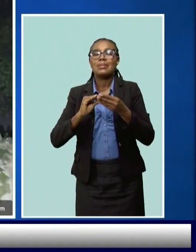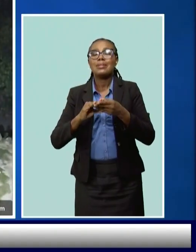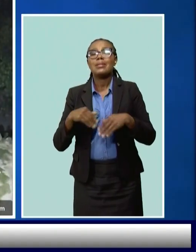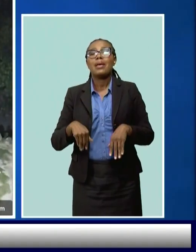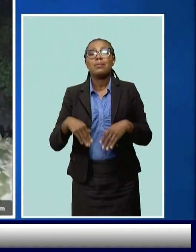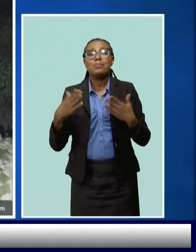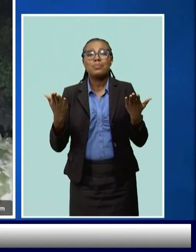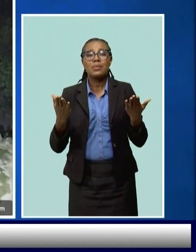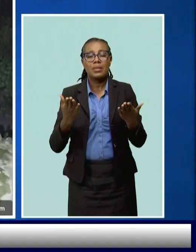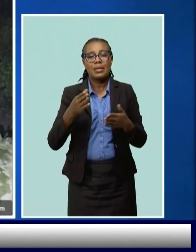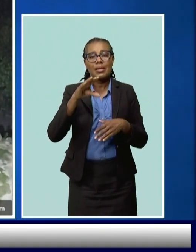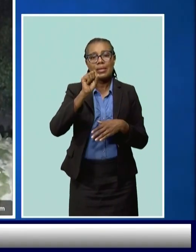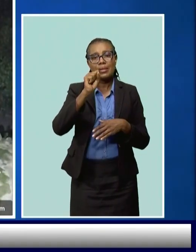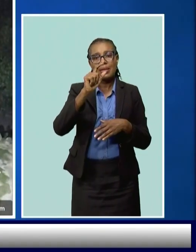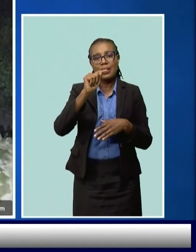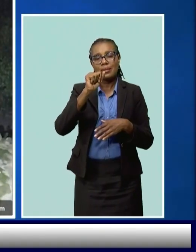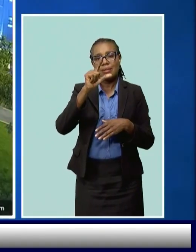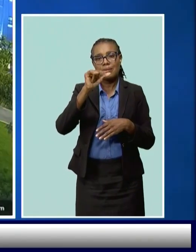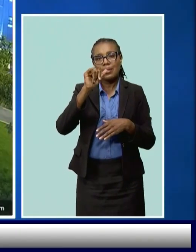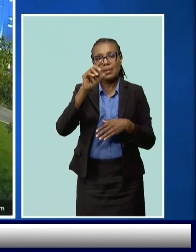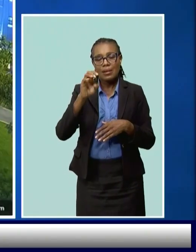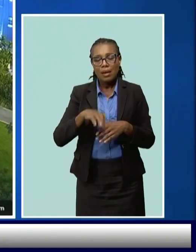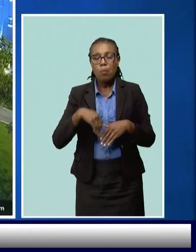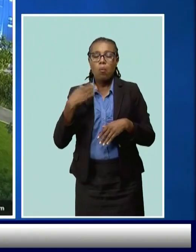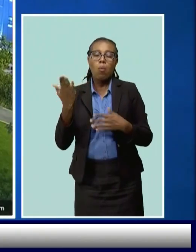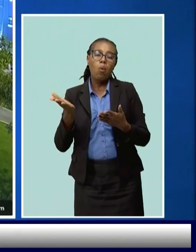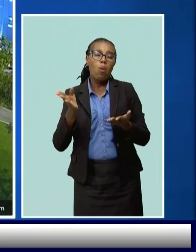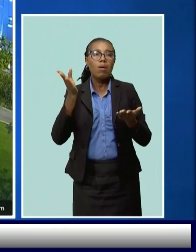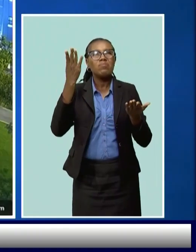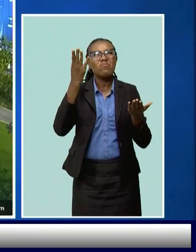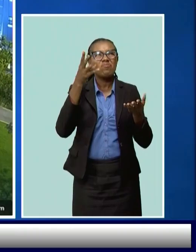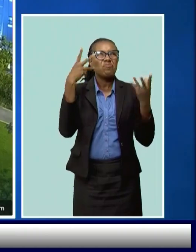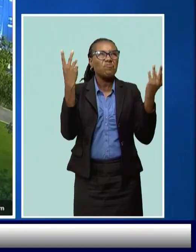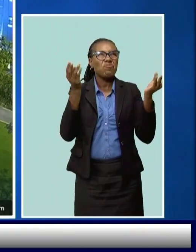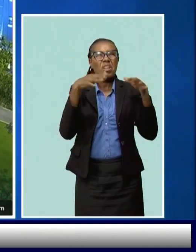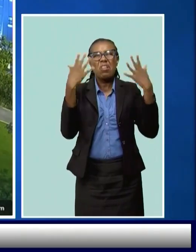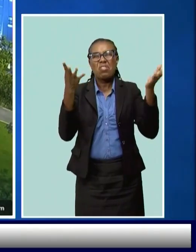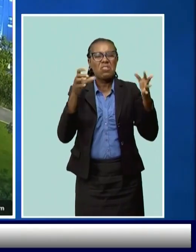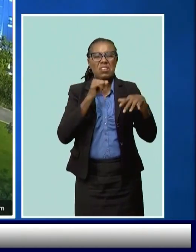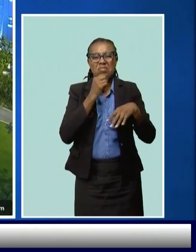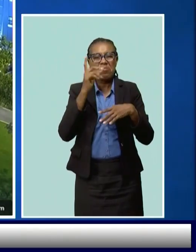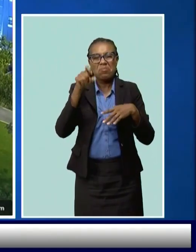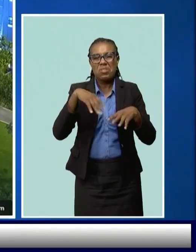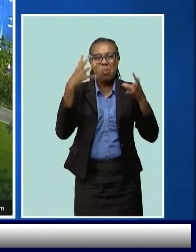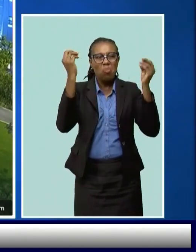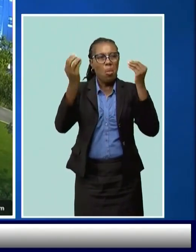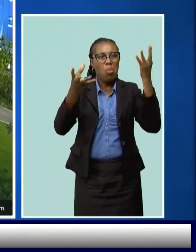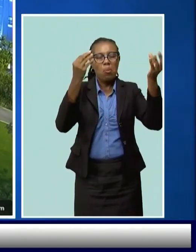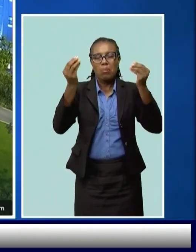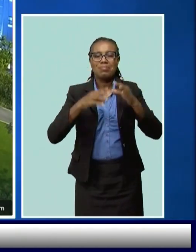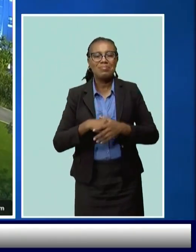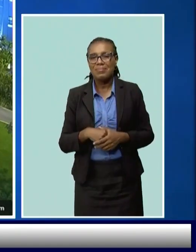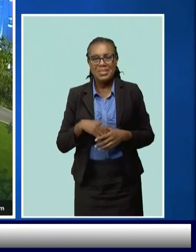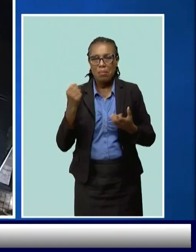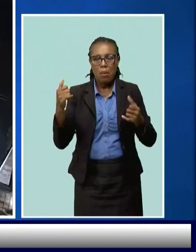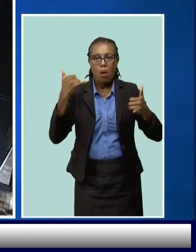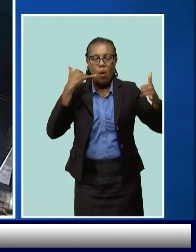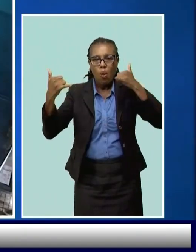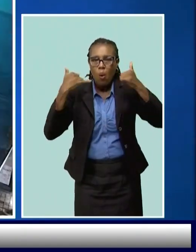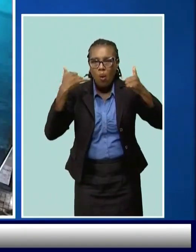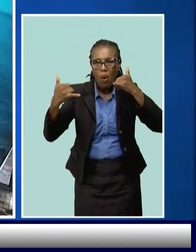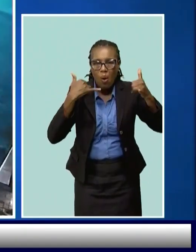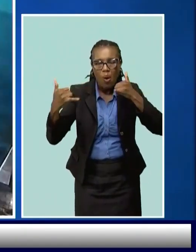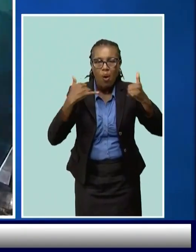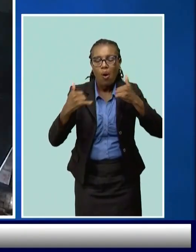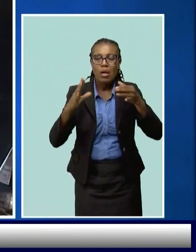being satellite material or even space junk. The Astronomical Society president says he has also been bombarded with calls